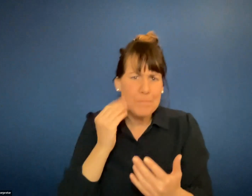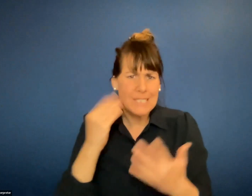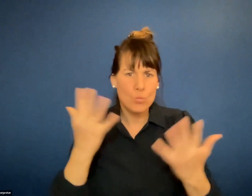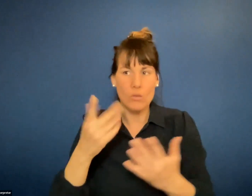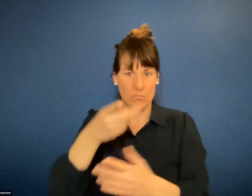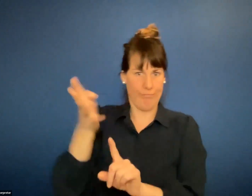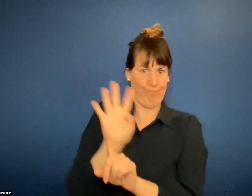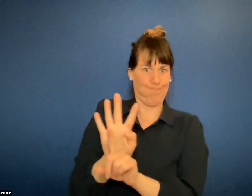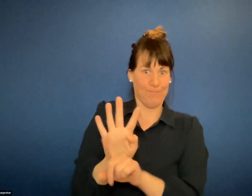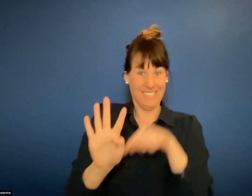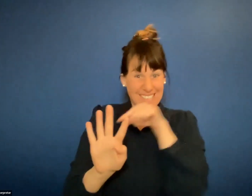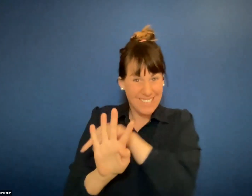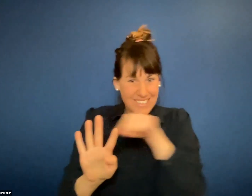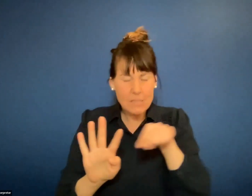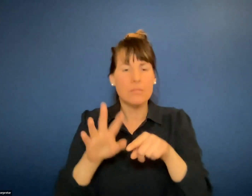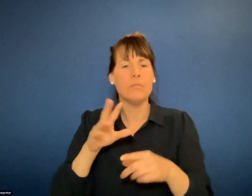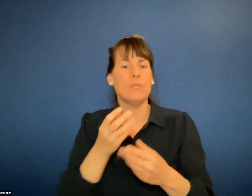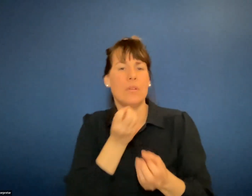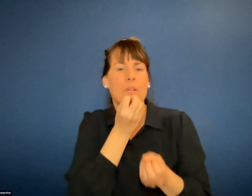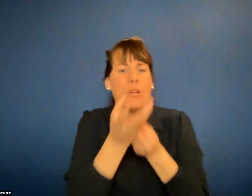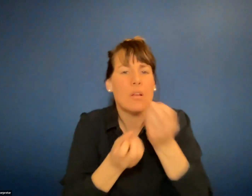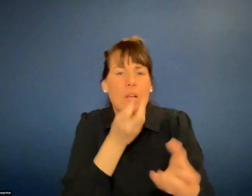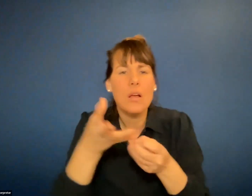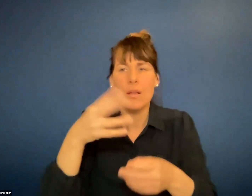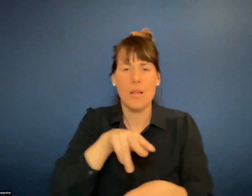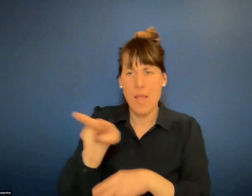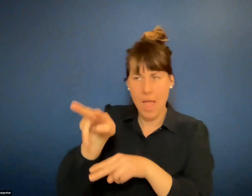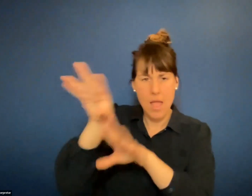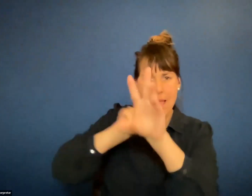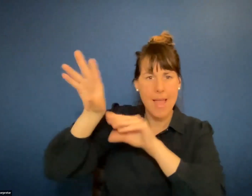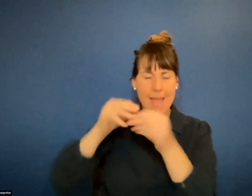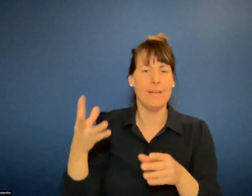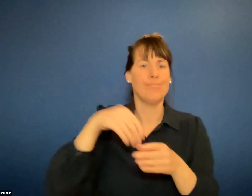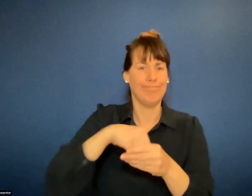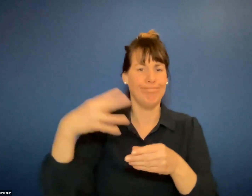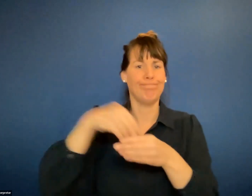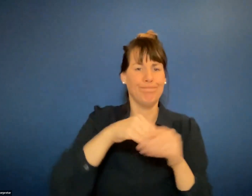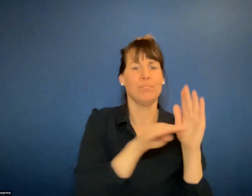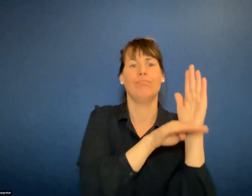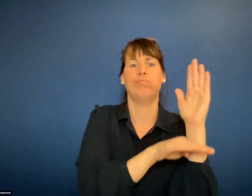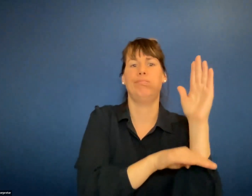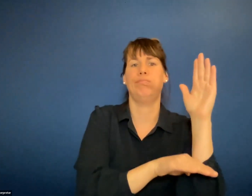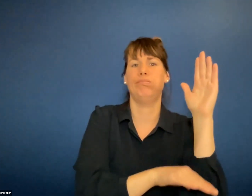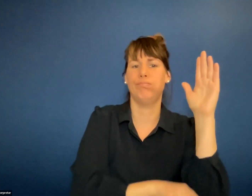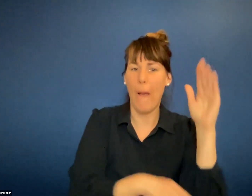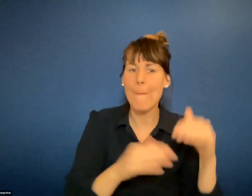example, the prosthesis for 18 years old and above may be availed of by the